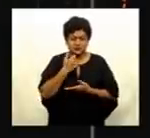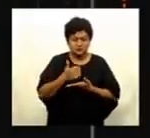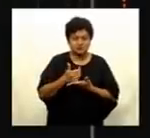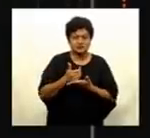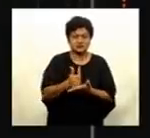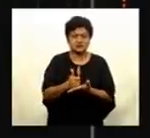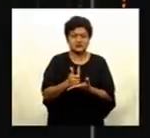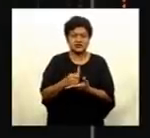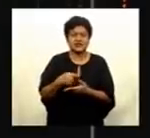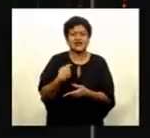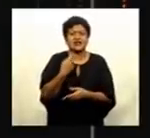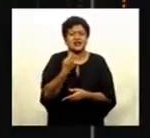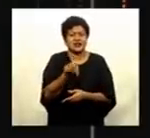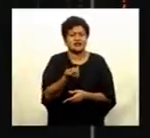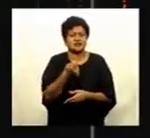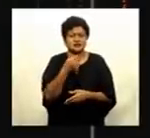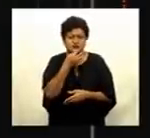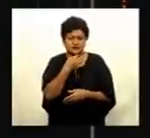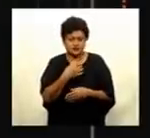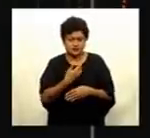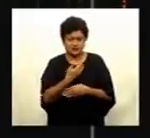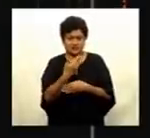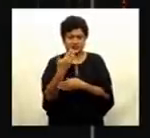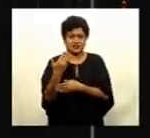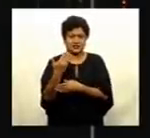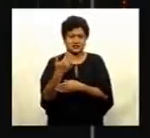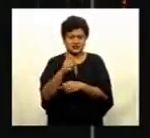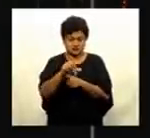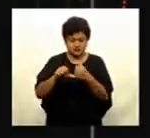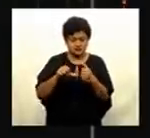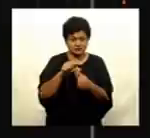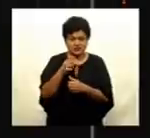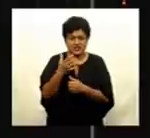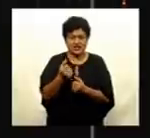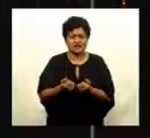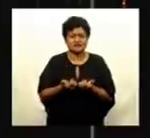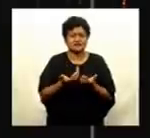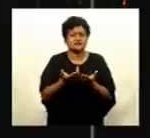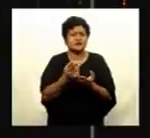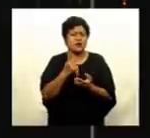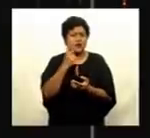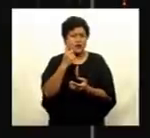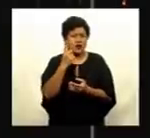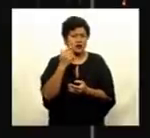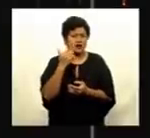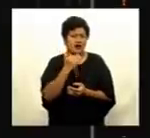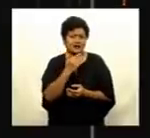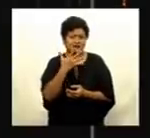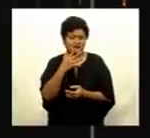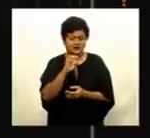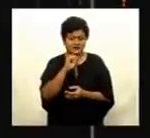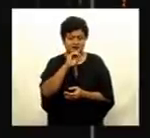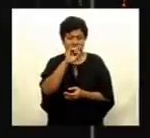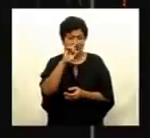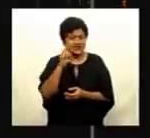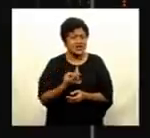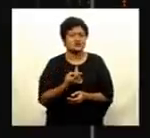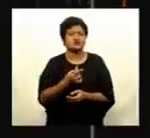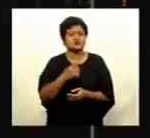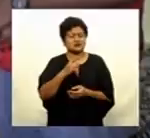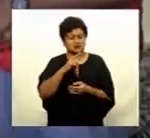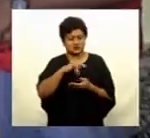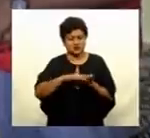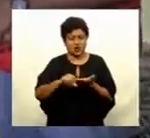days. The Rarawai Penang Cane Producers Association has set aside $150,000 for the project. Felipe Nekaso has